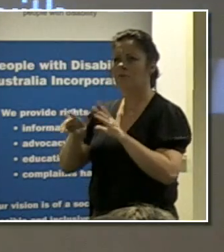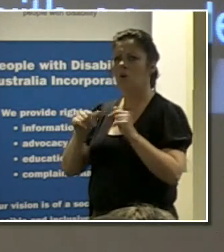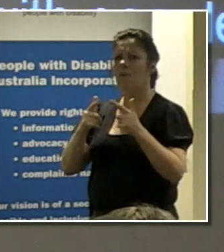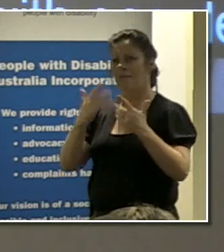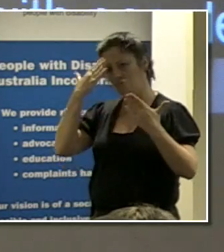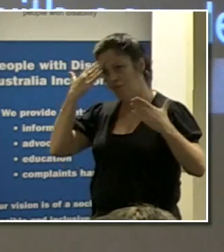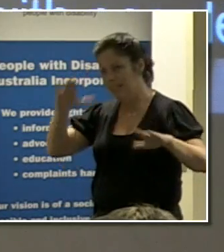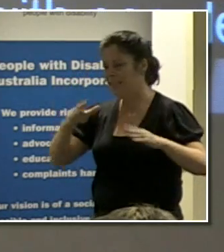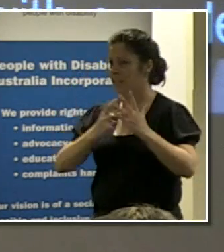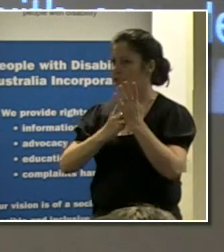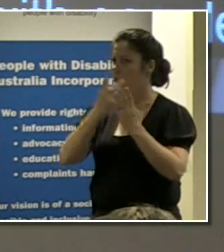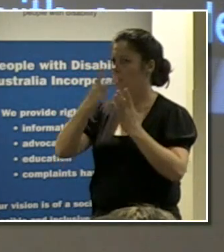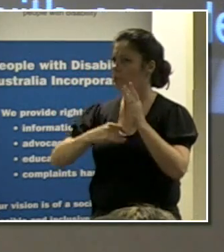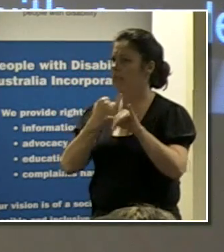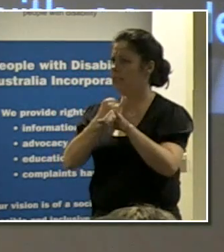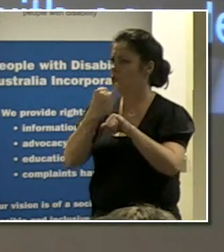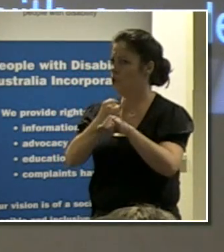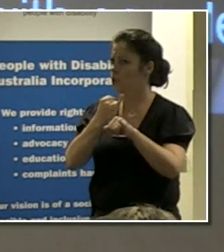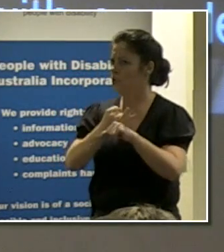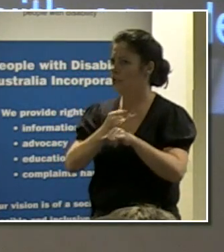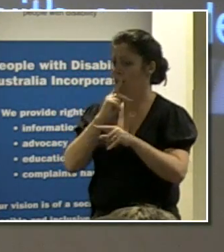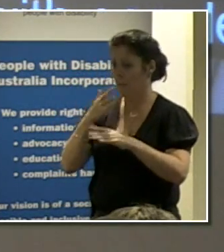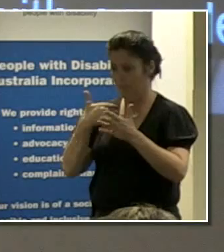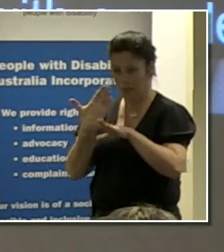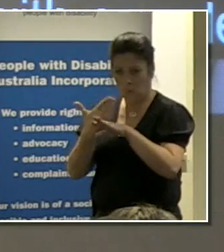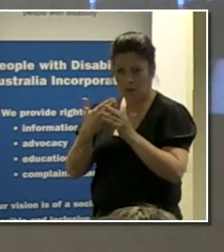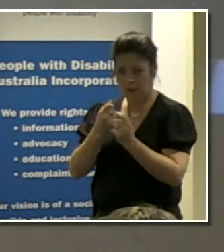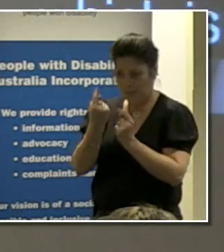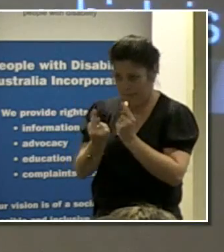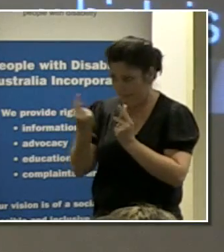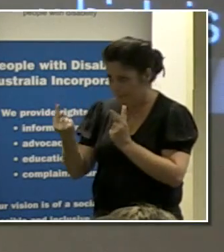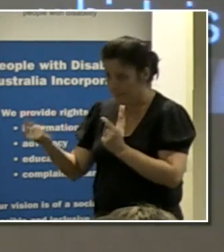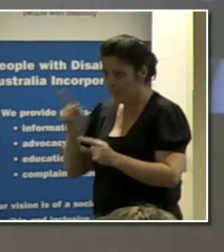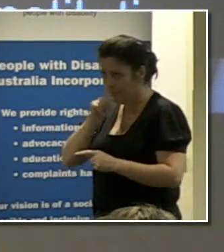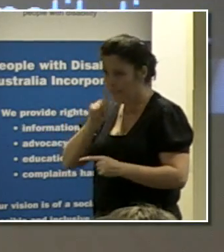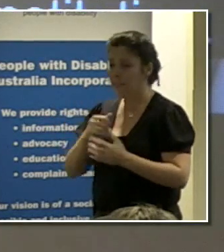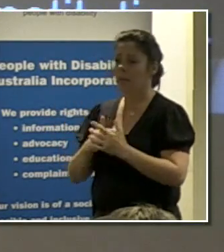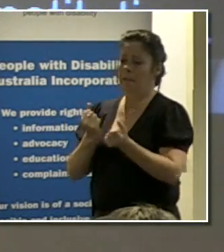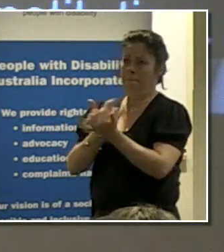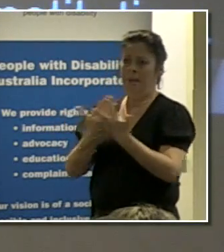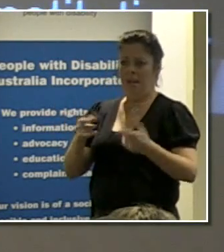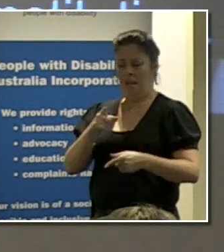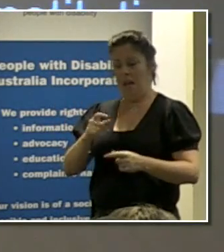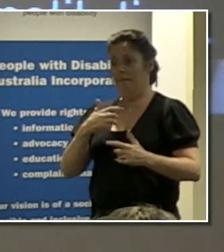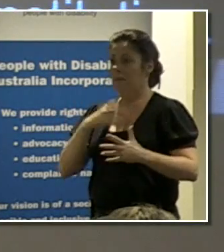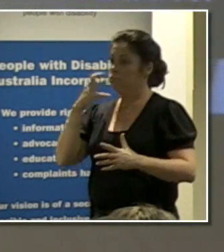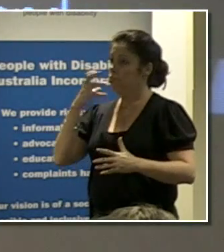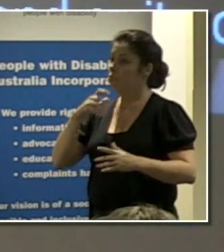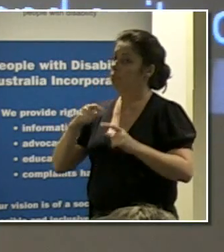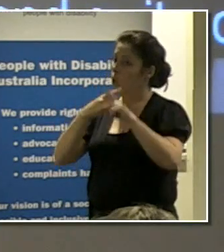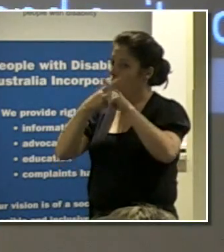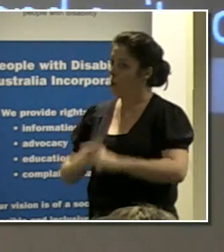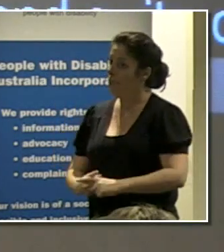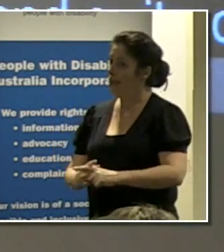a residential institution, and we've been quite often with complex needs, which is usually